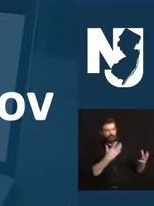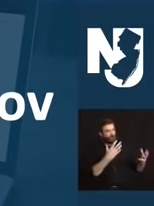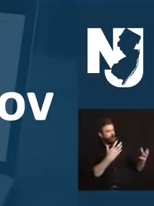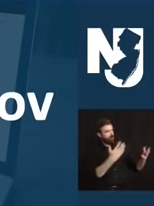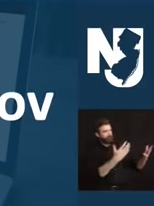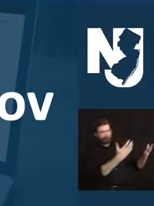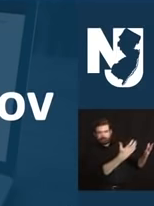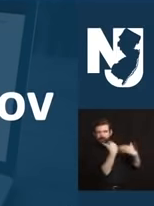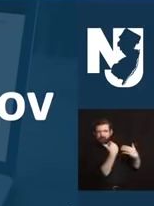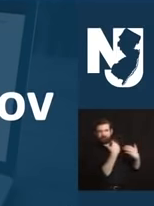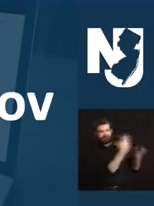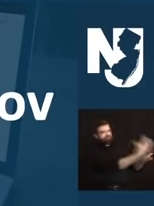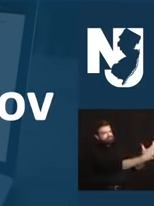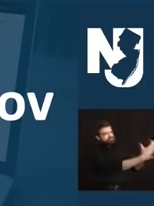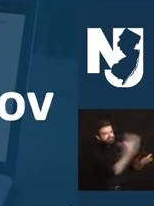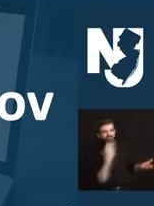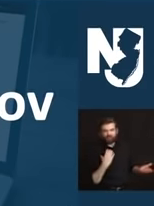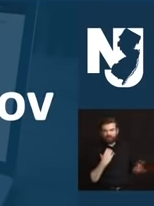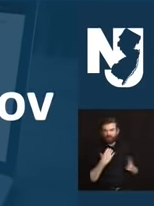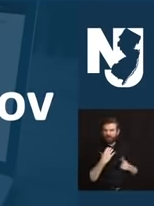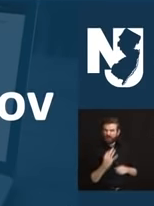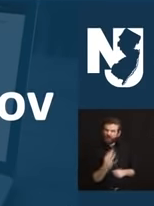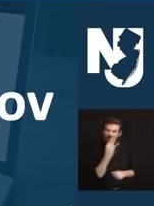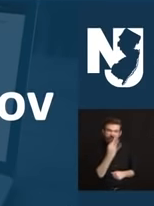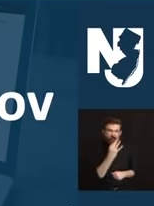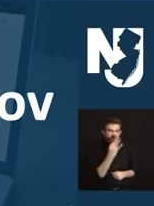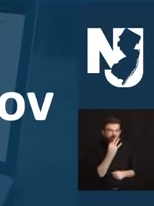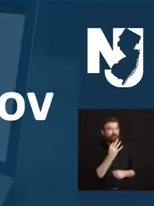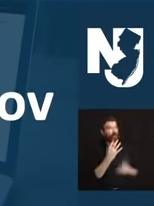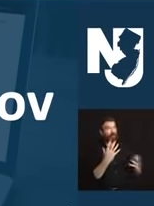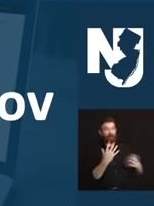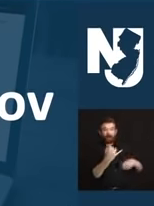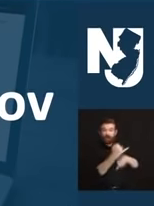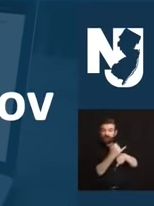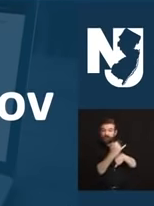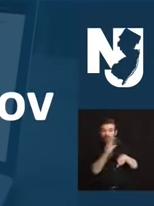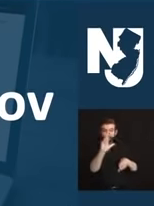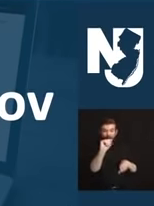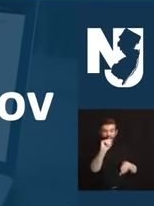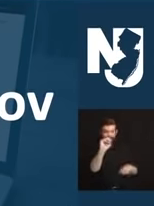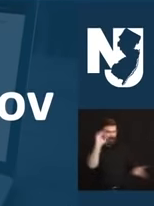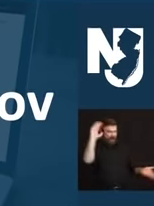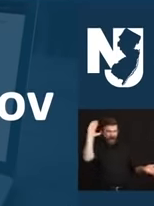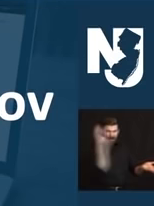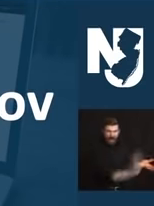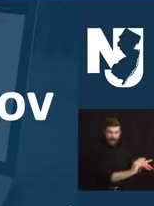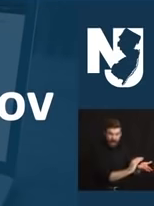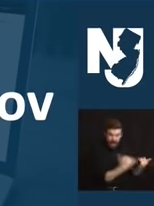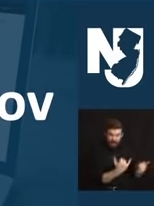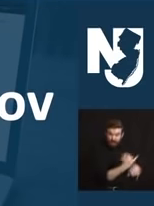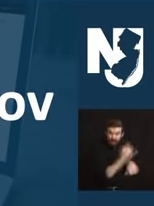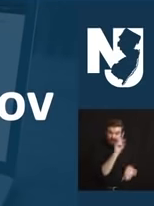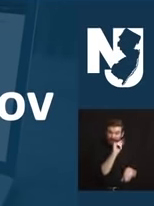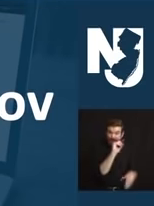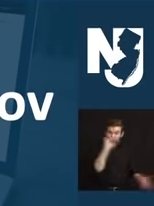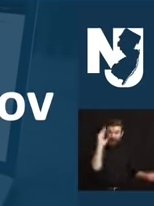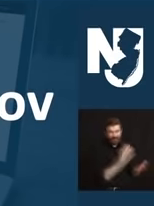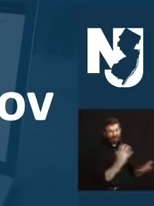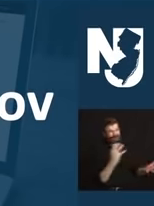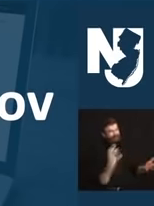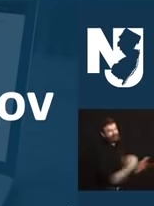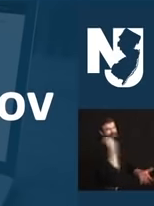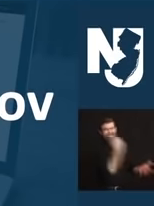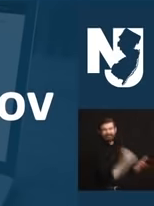low interest rates. And we also need further direct assistance from the federal government, especially to ensure the